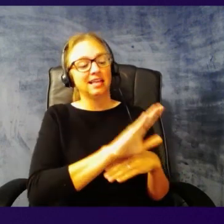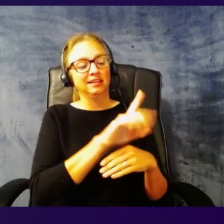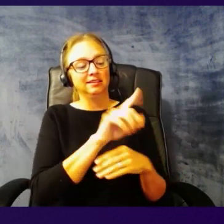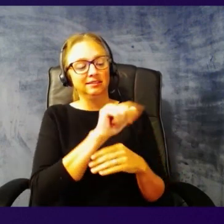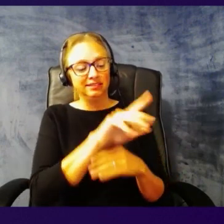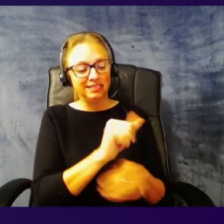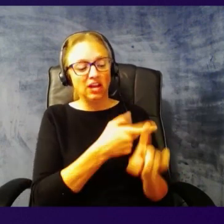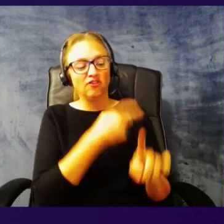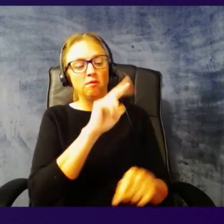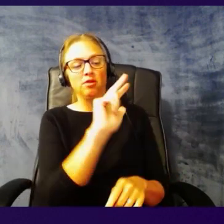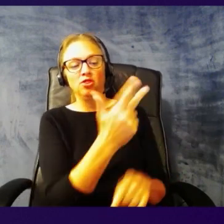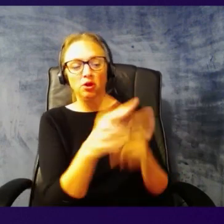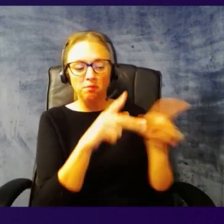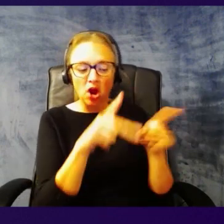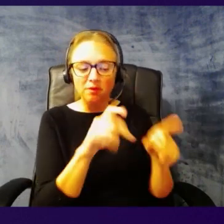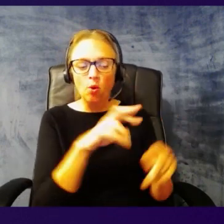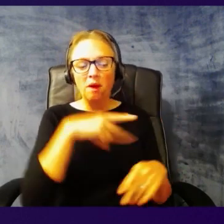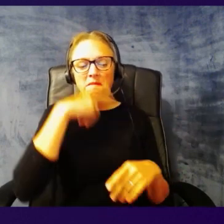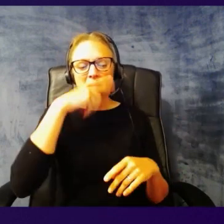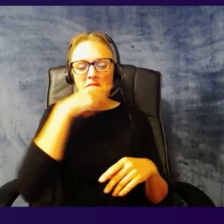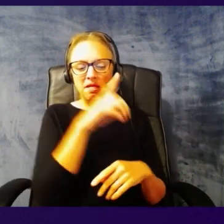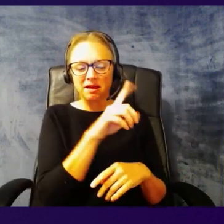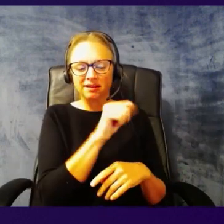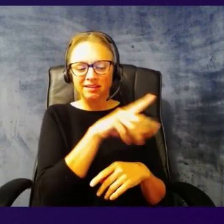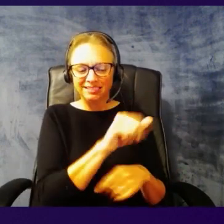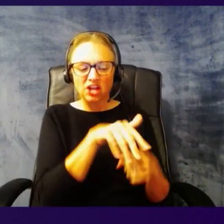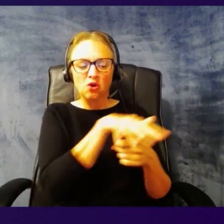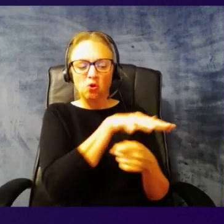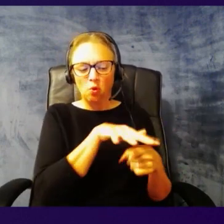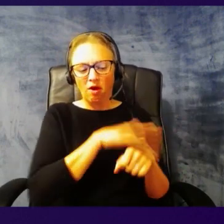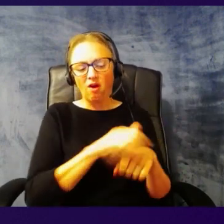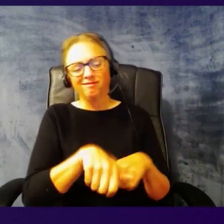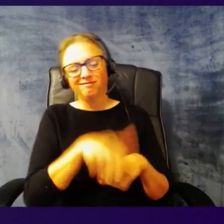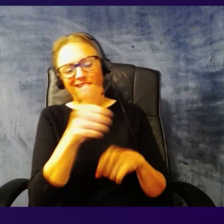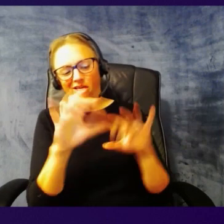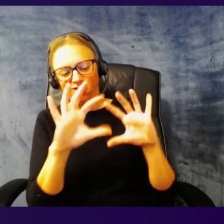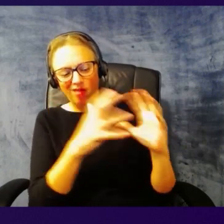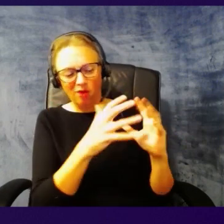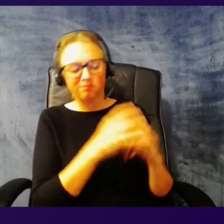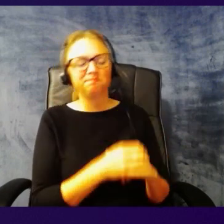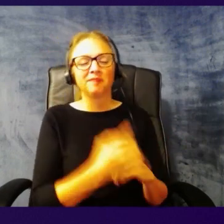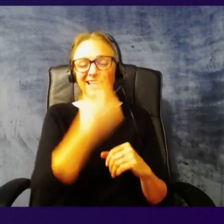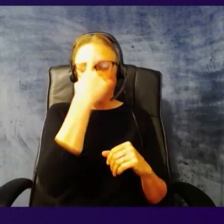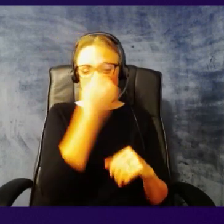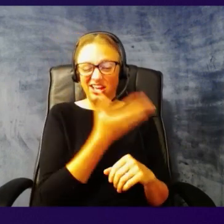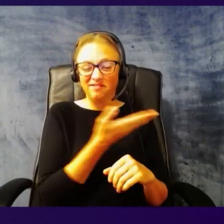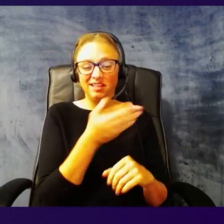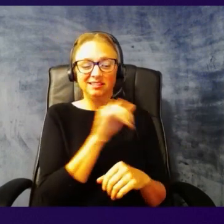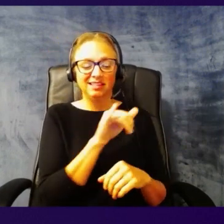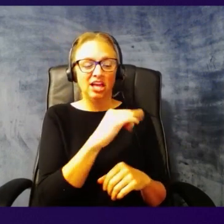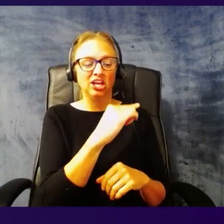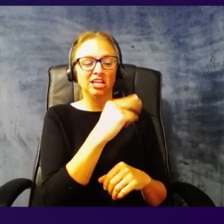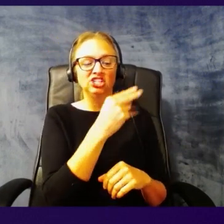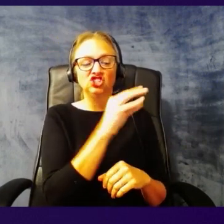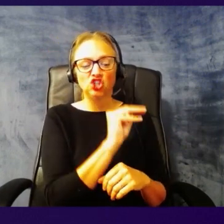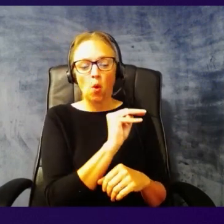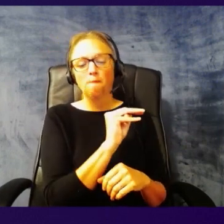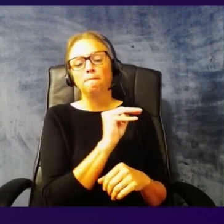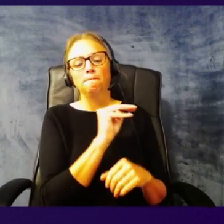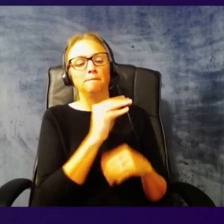parties or maybe public data sets that are often located on other clouds. You can think of things like genome sequencing data sets or